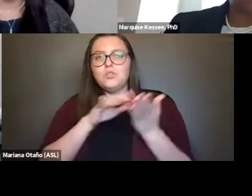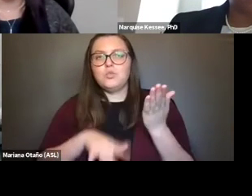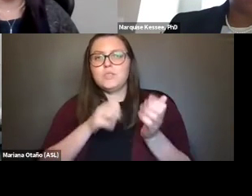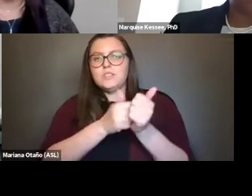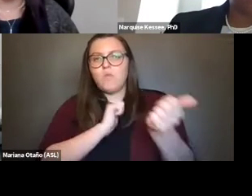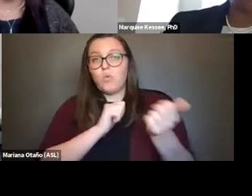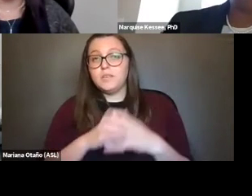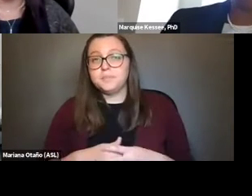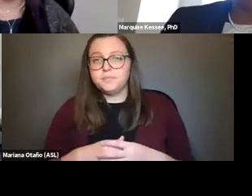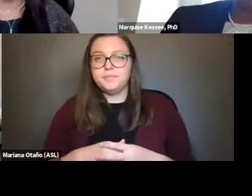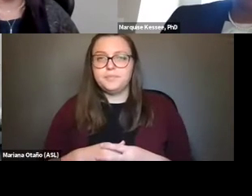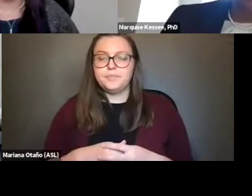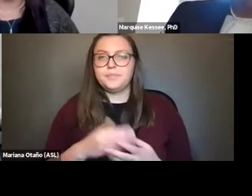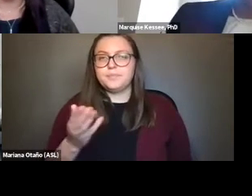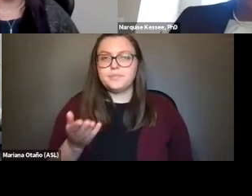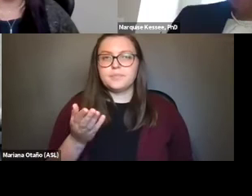Dr. McKees, you want to start?